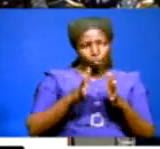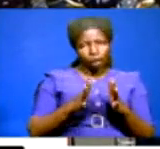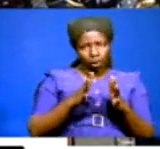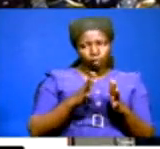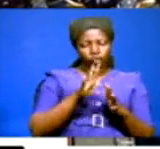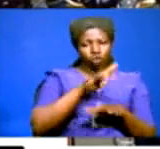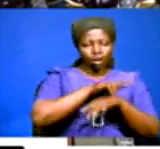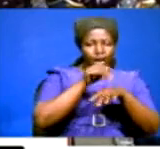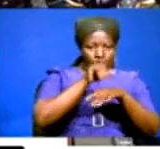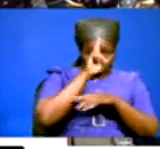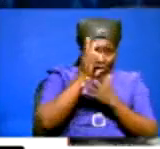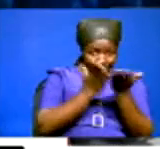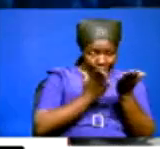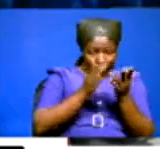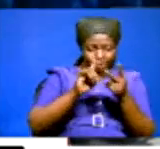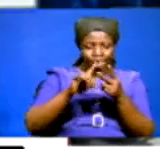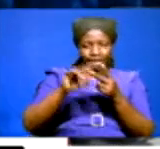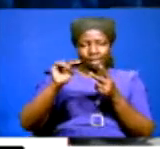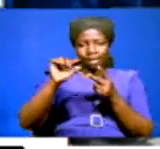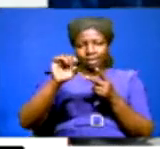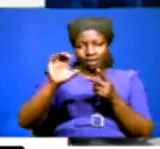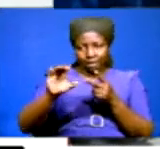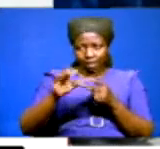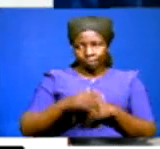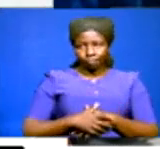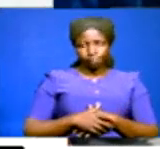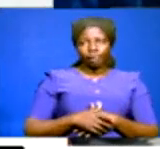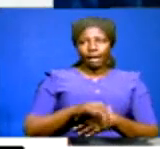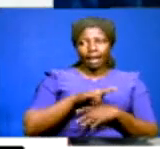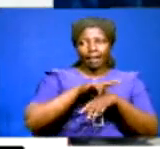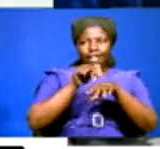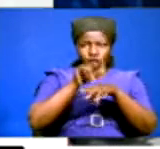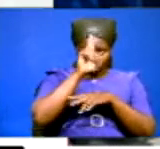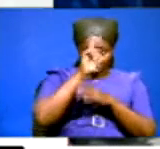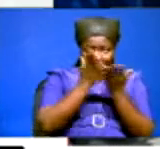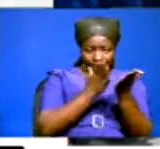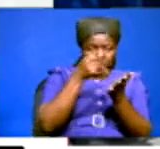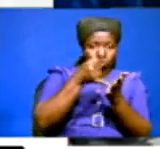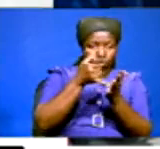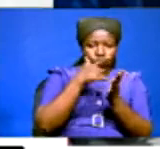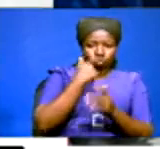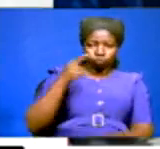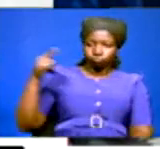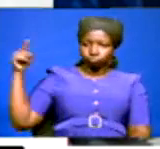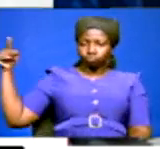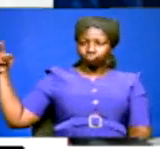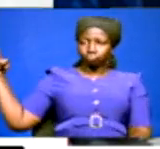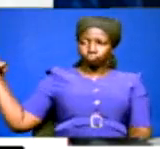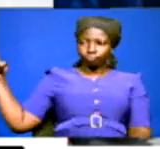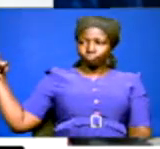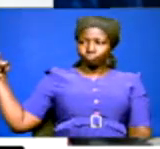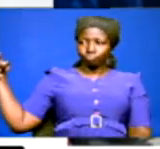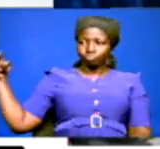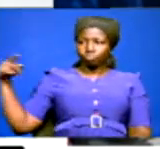Commission. This selection panel for the National Police Service Commission includes other Osia, Joyce Nyabuti,